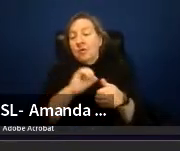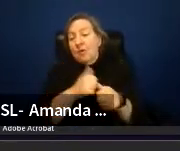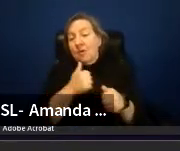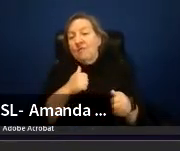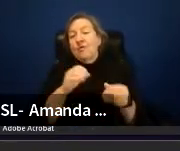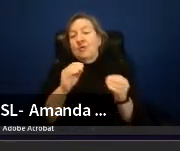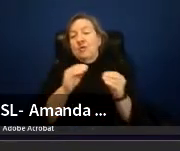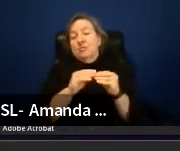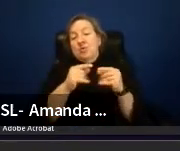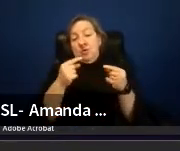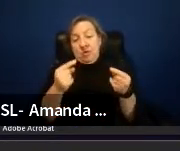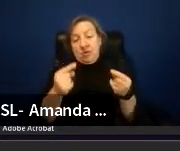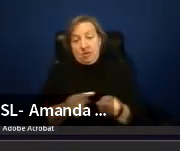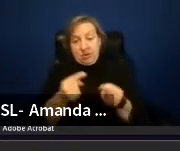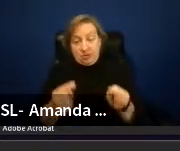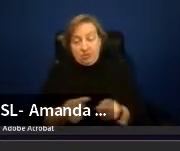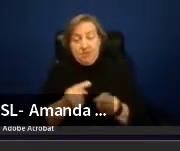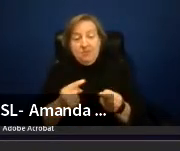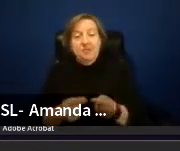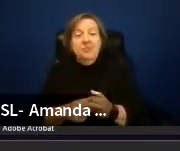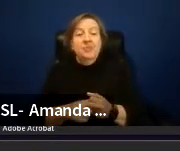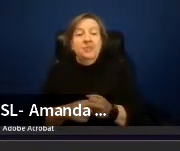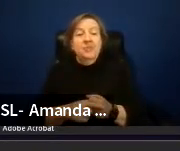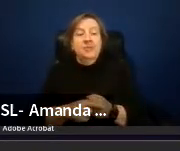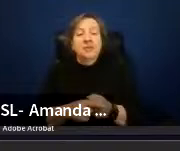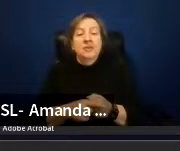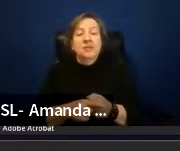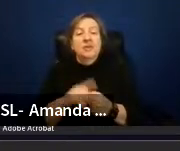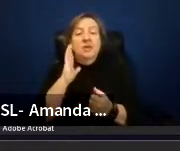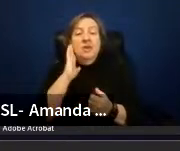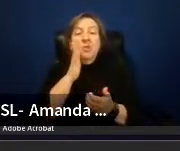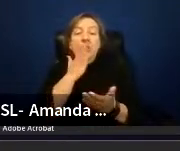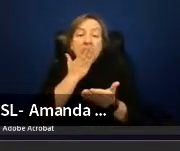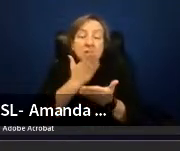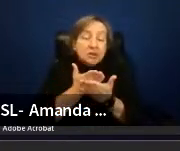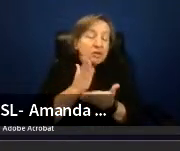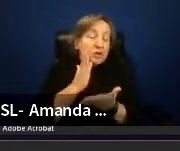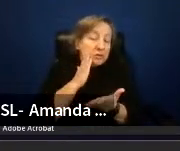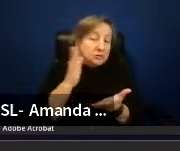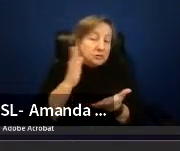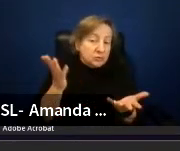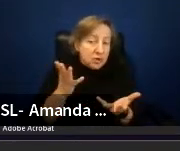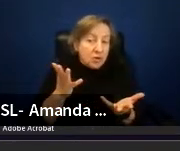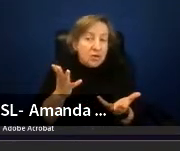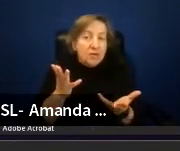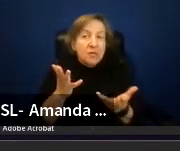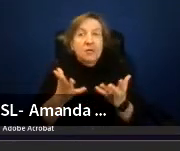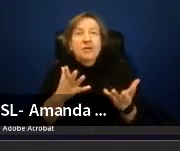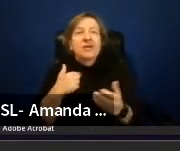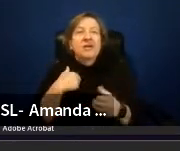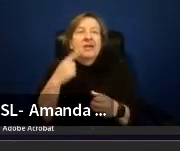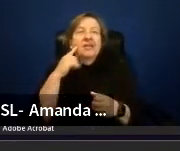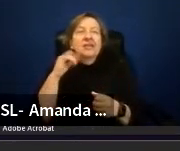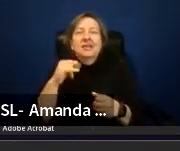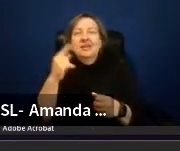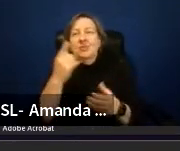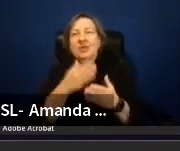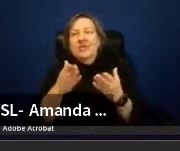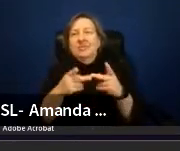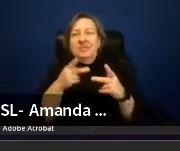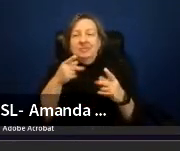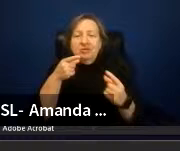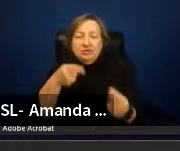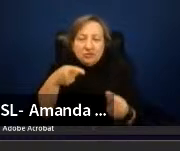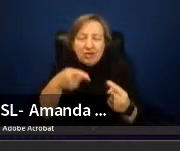further harm, you know, it would just be good to know. I think that's one of the things that people struggle with